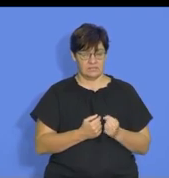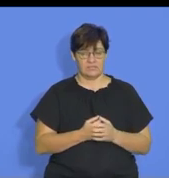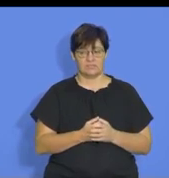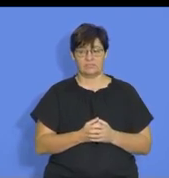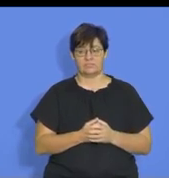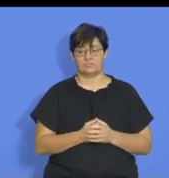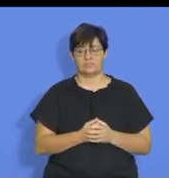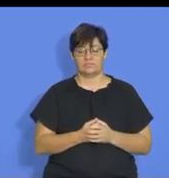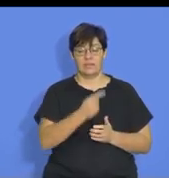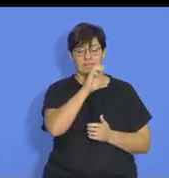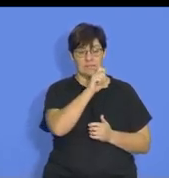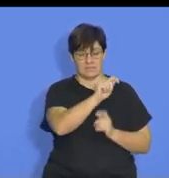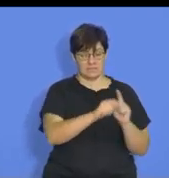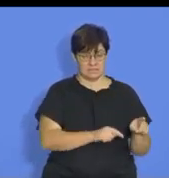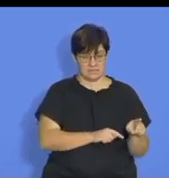drawings.